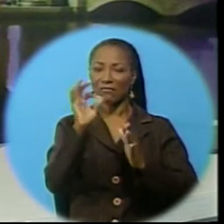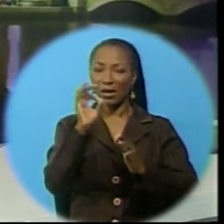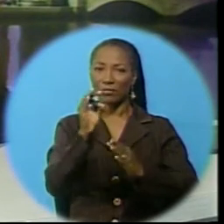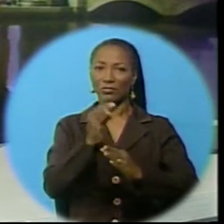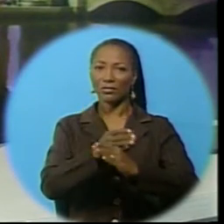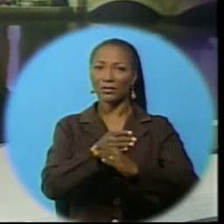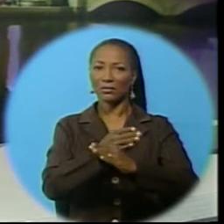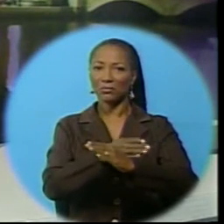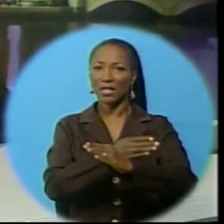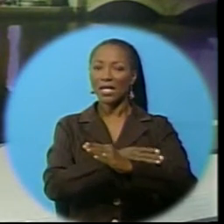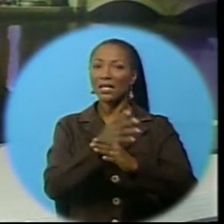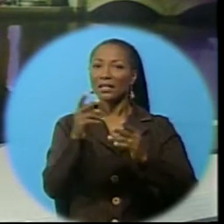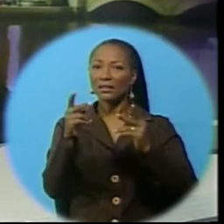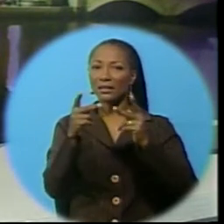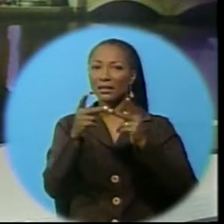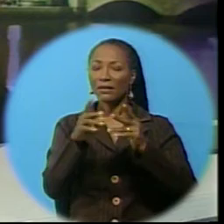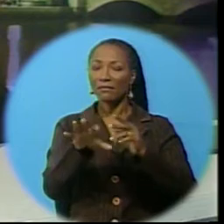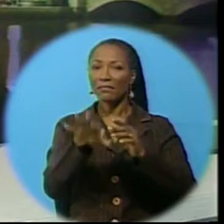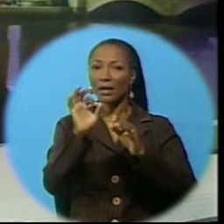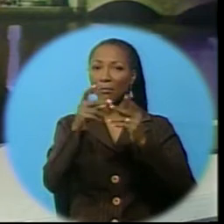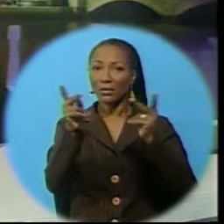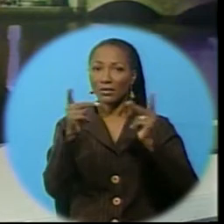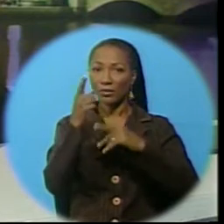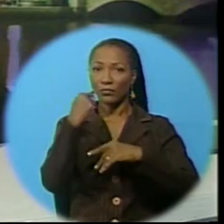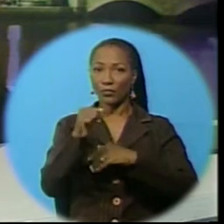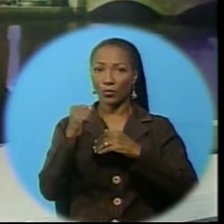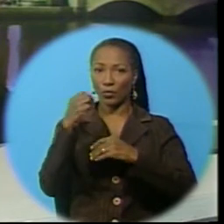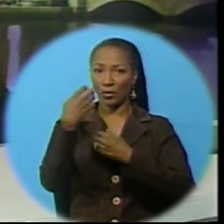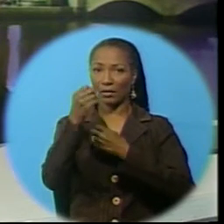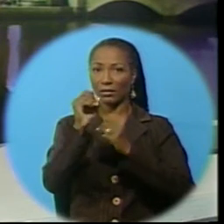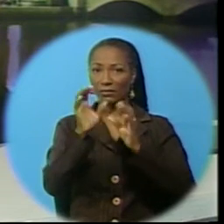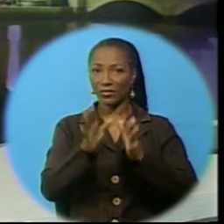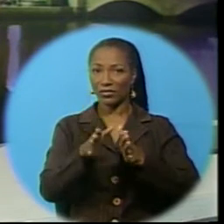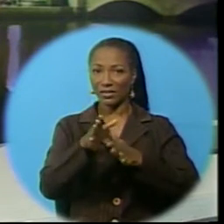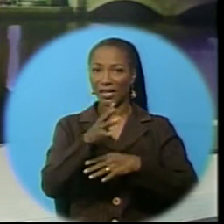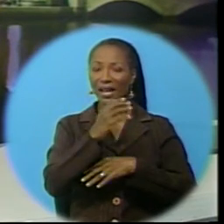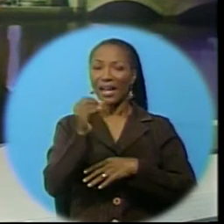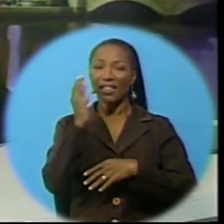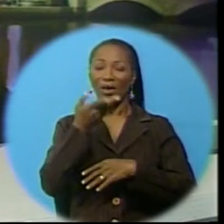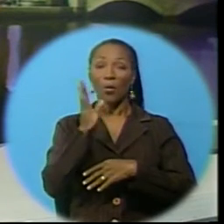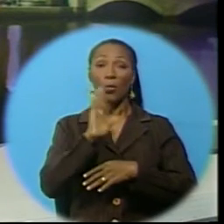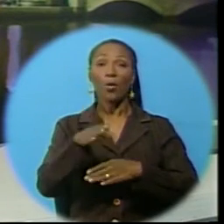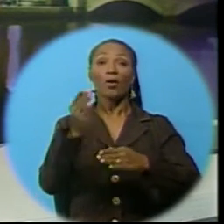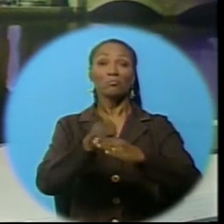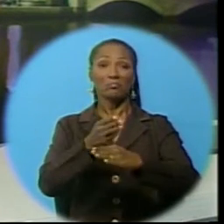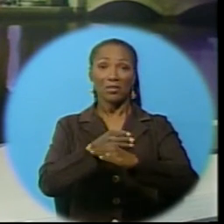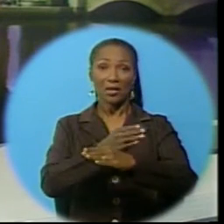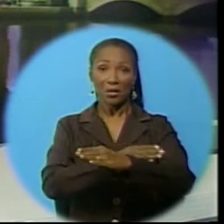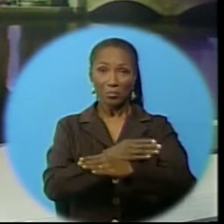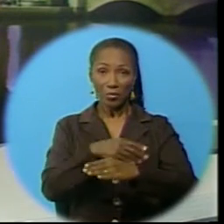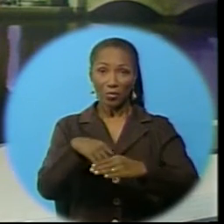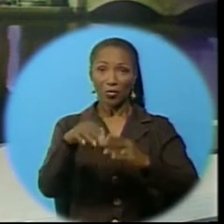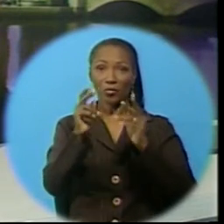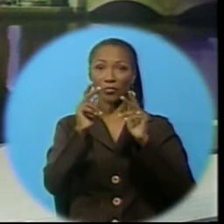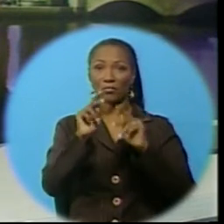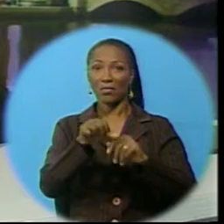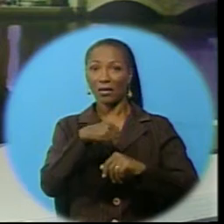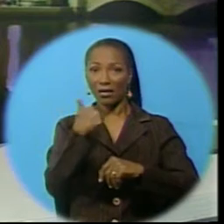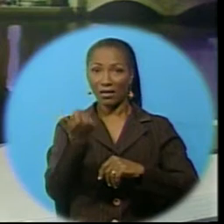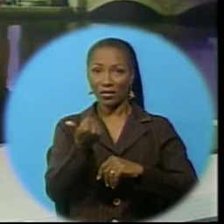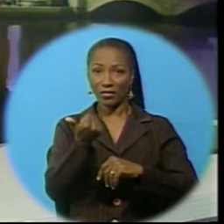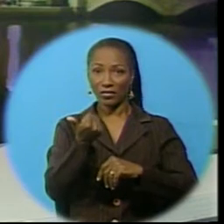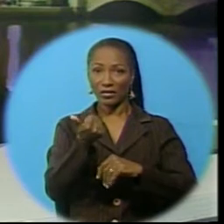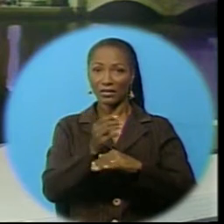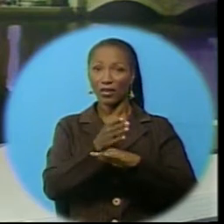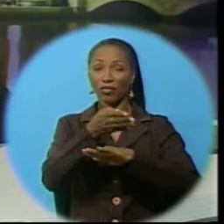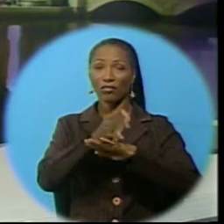officers. He revealed that refurbishments have already taken place to improve conditions at a number of stations, and further work is on the cards for others across